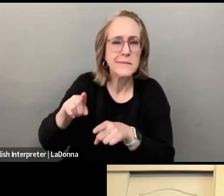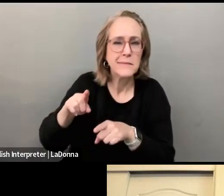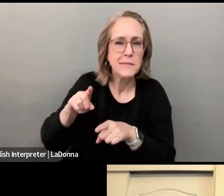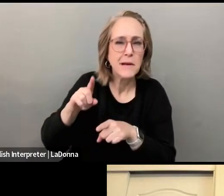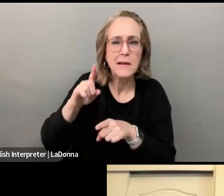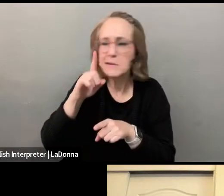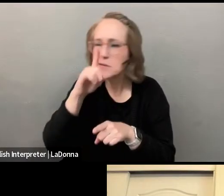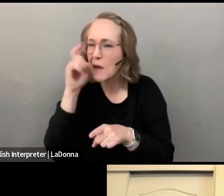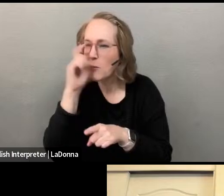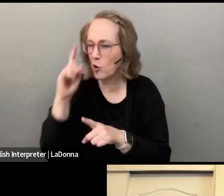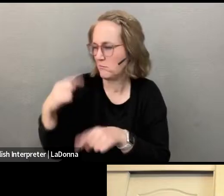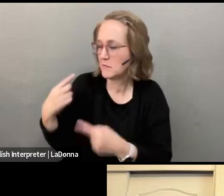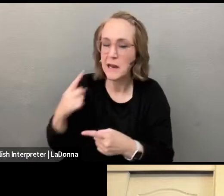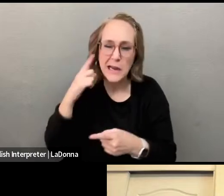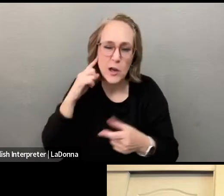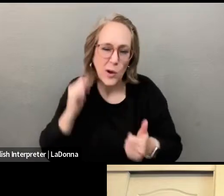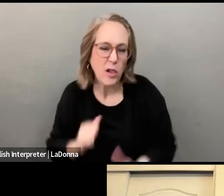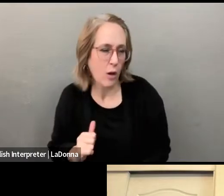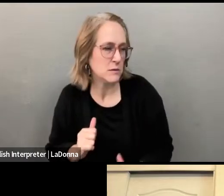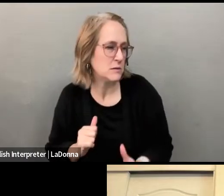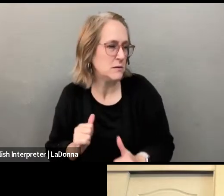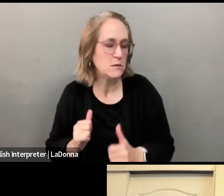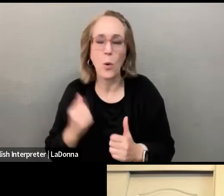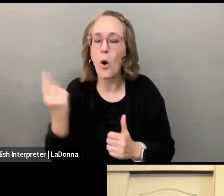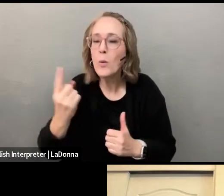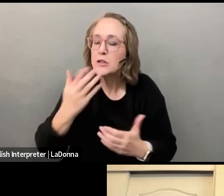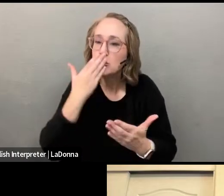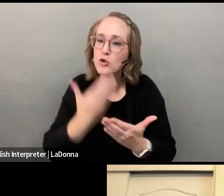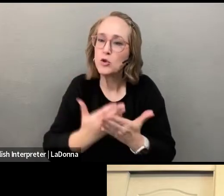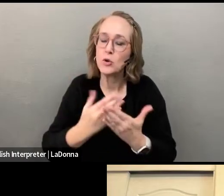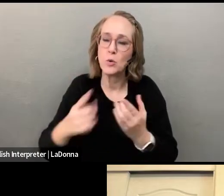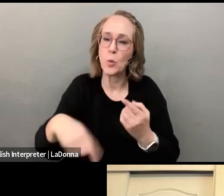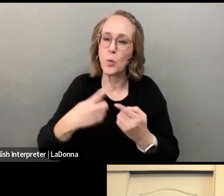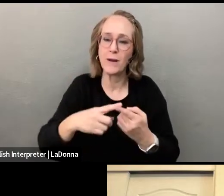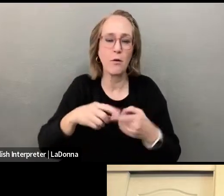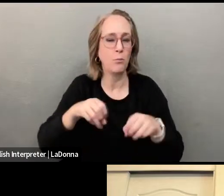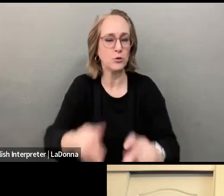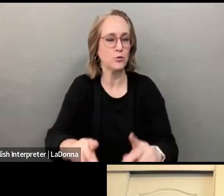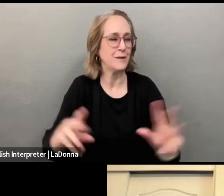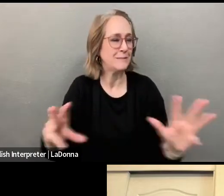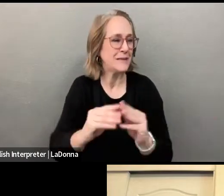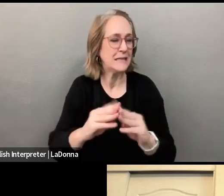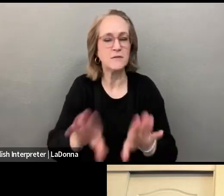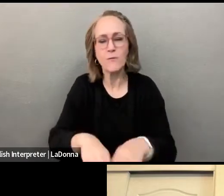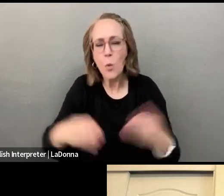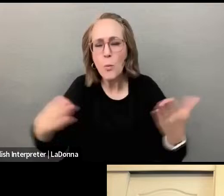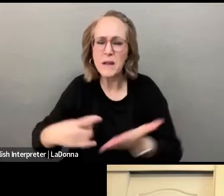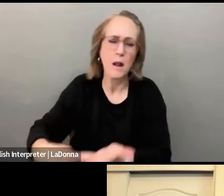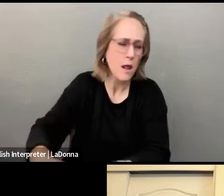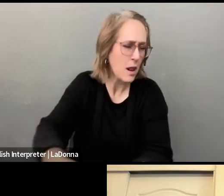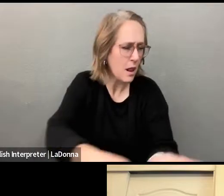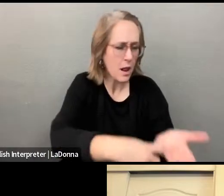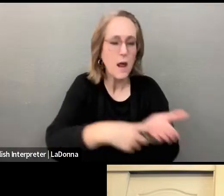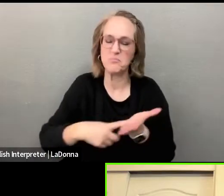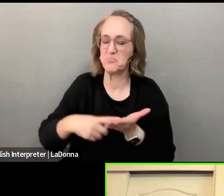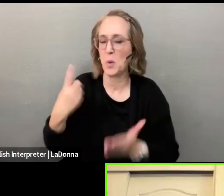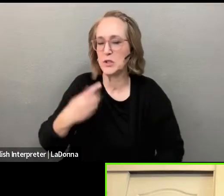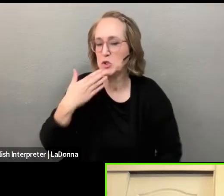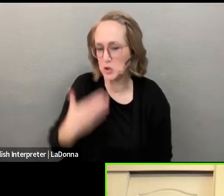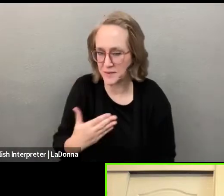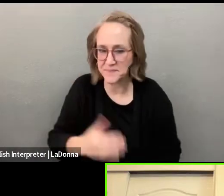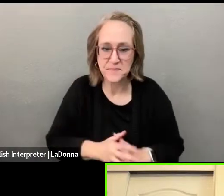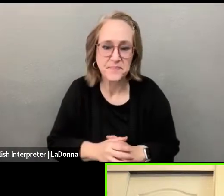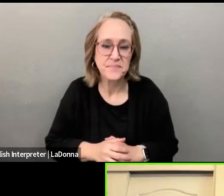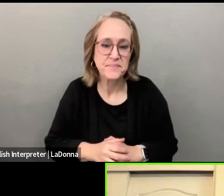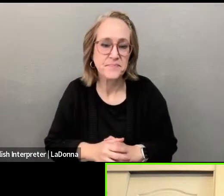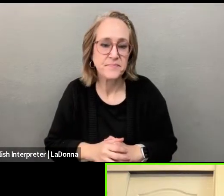hearing loss. And so that was always a great experience, hearing what other people have to say.